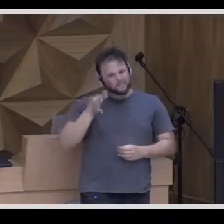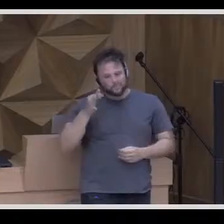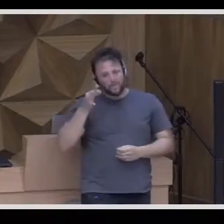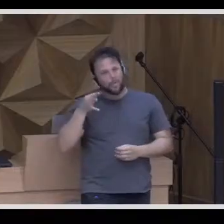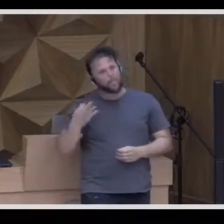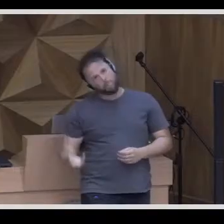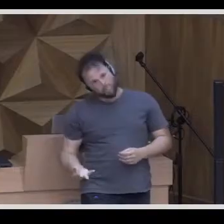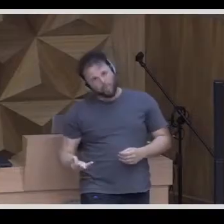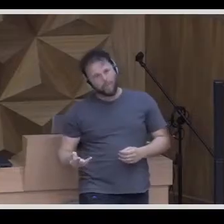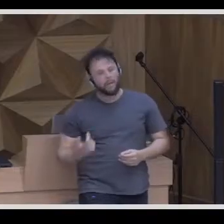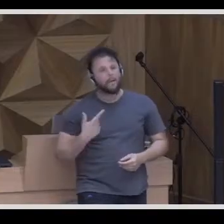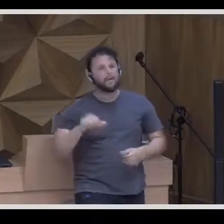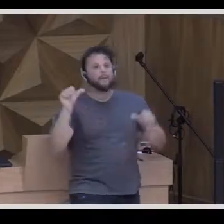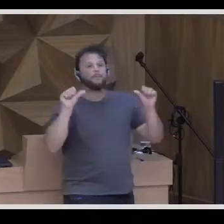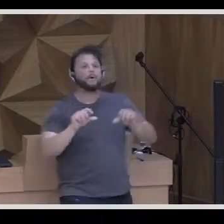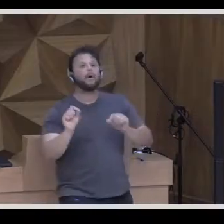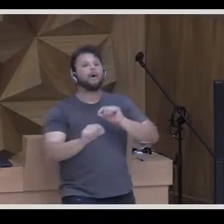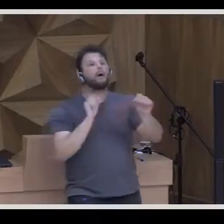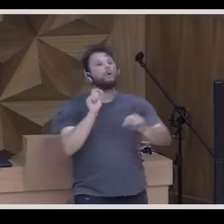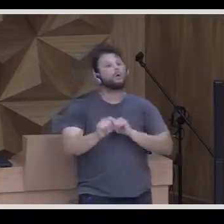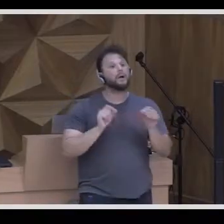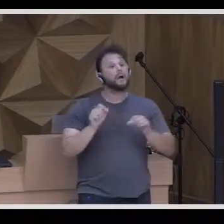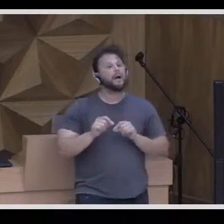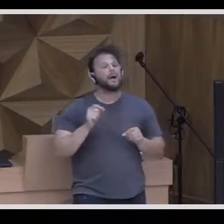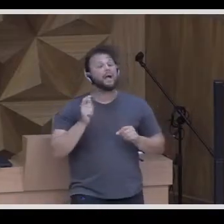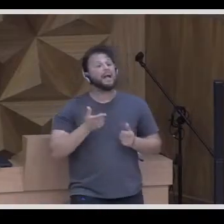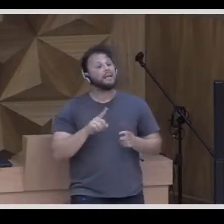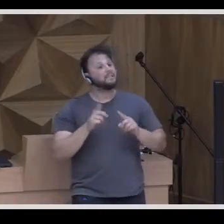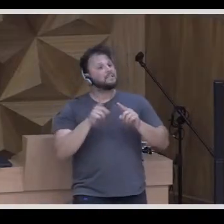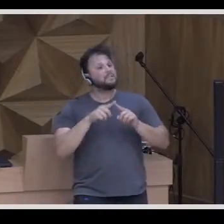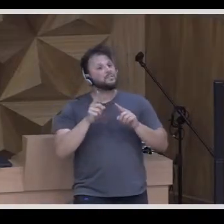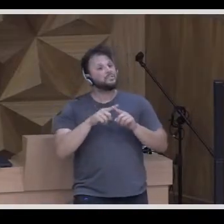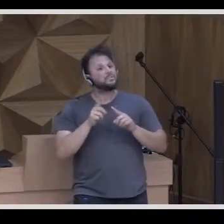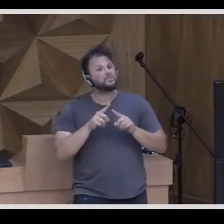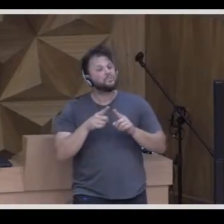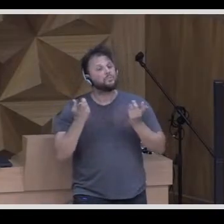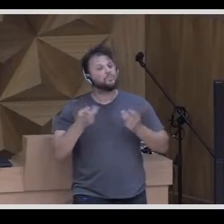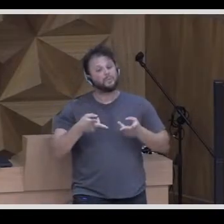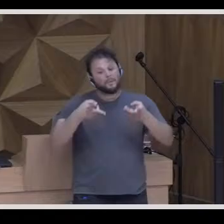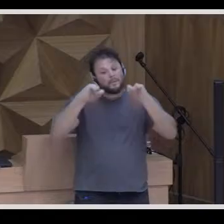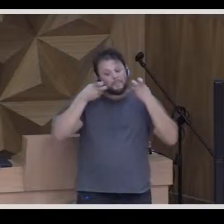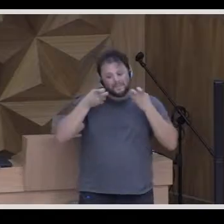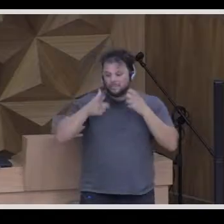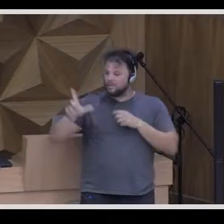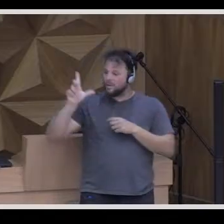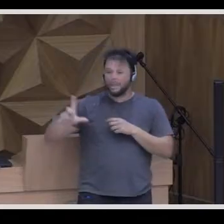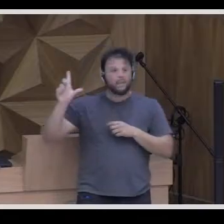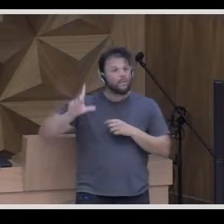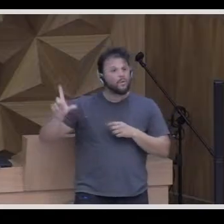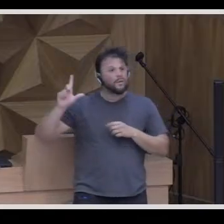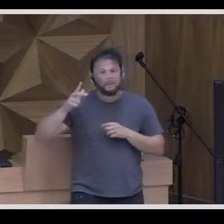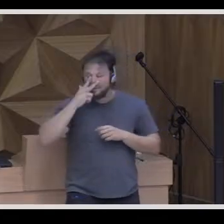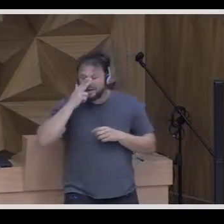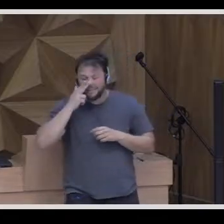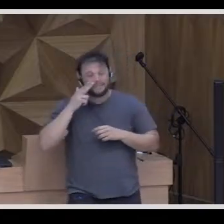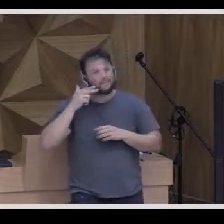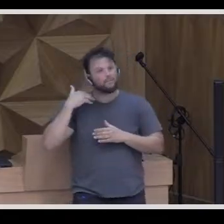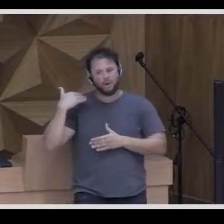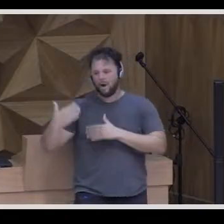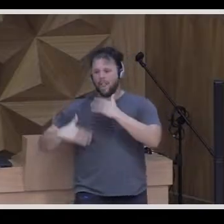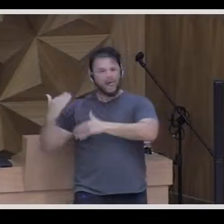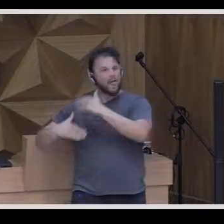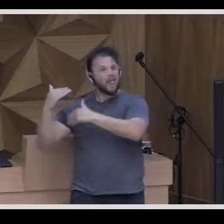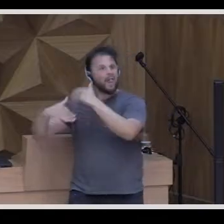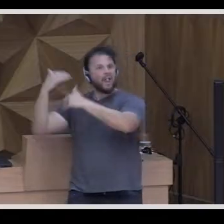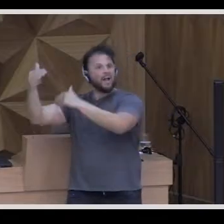Worse, that literature was increasing at such a rate that if I sent a student off to do a literature review, they would find way